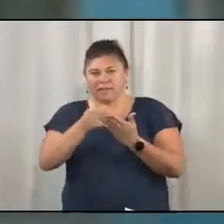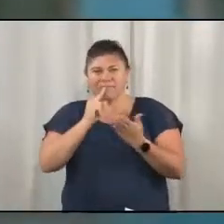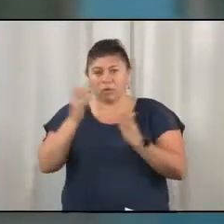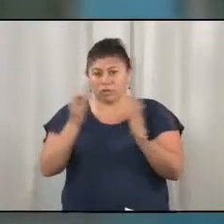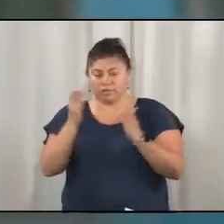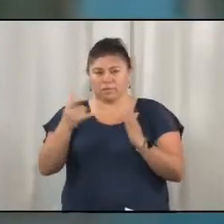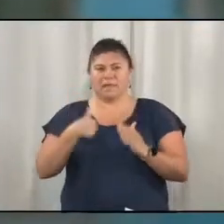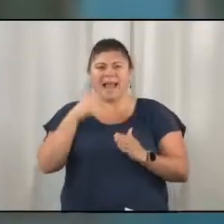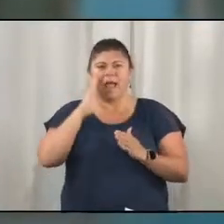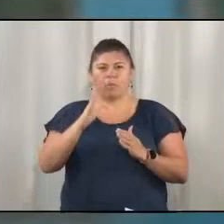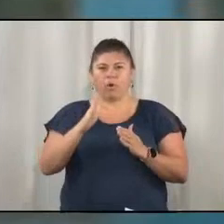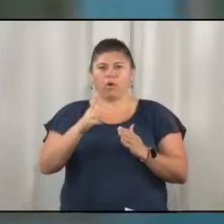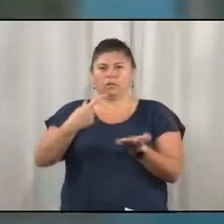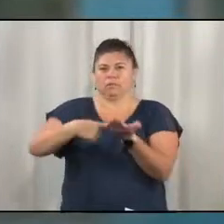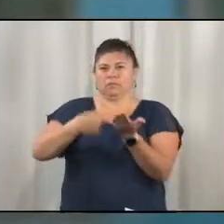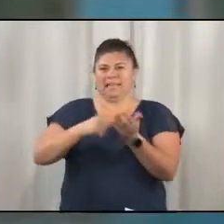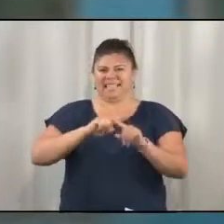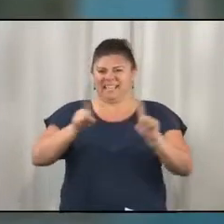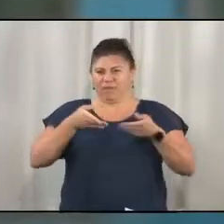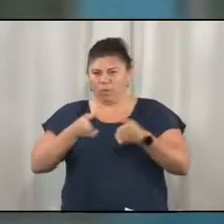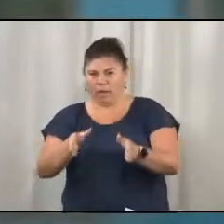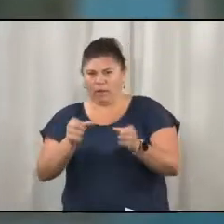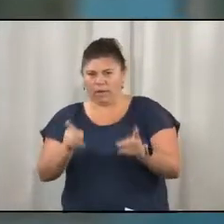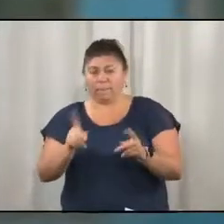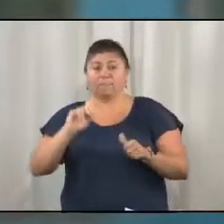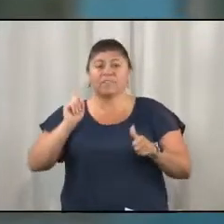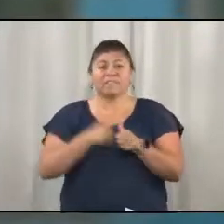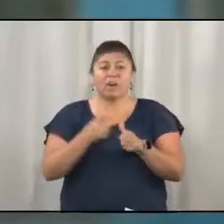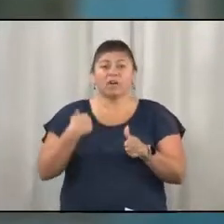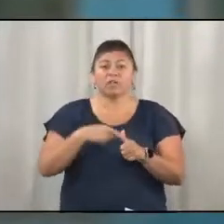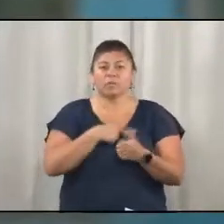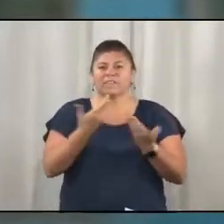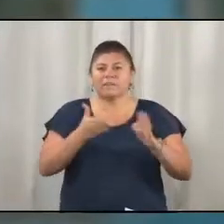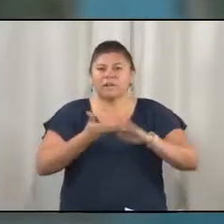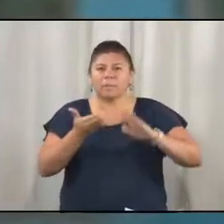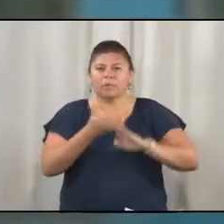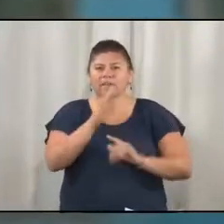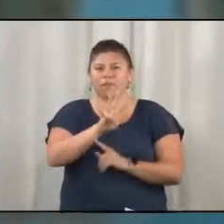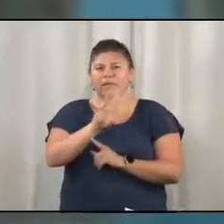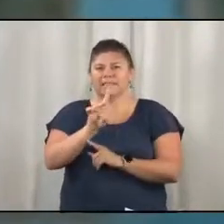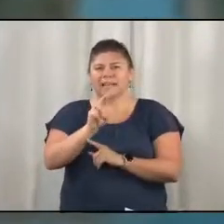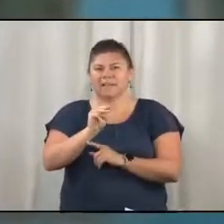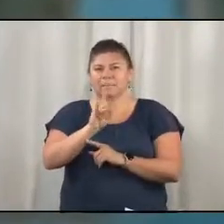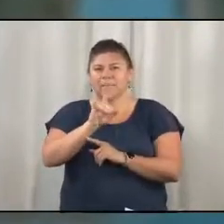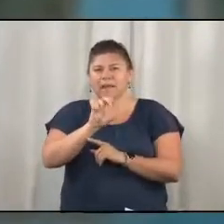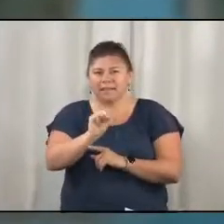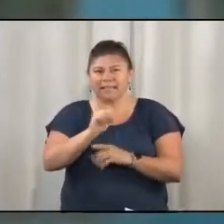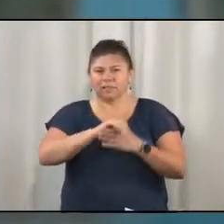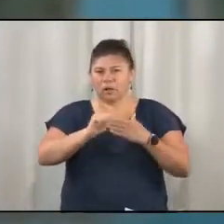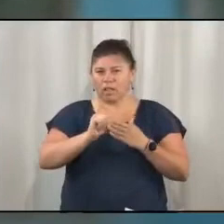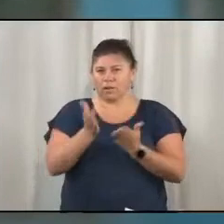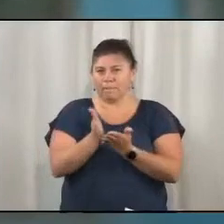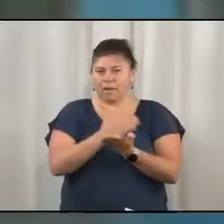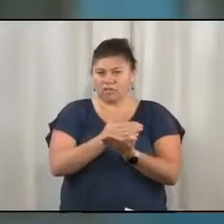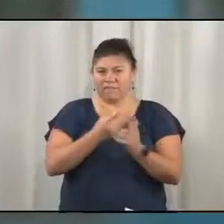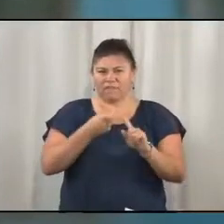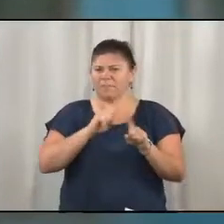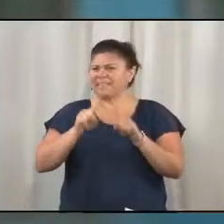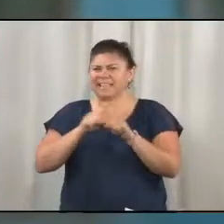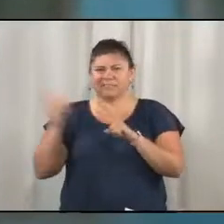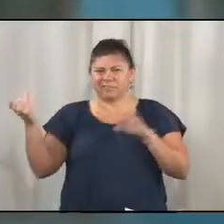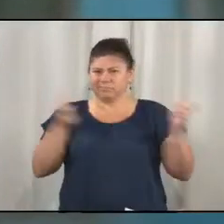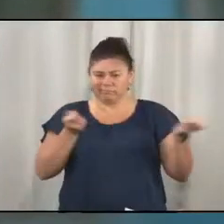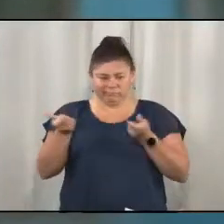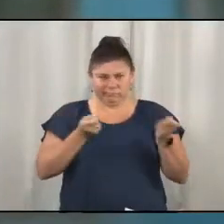bit differently. So we're going to talk about, first of all, we're operating with about a $47 million budget coming from a mix of sources received from